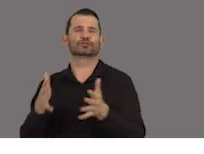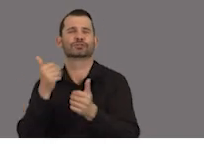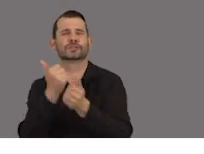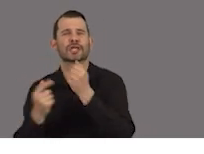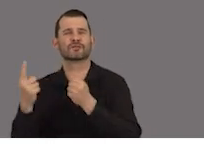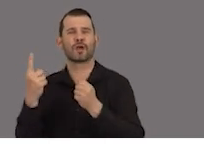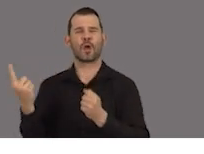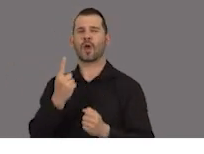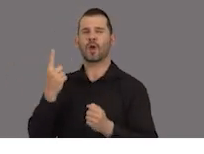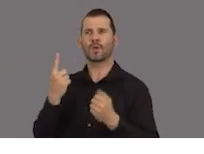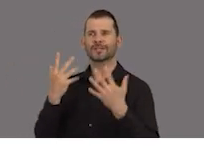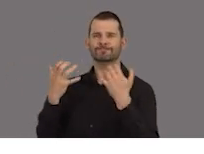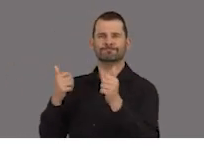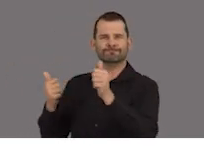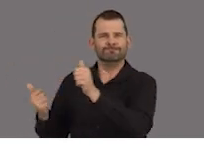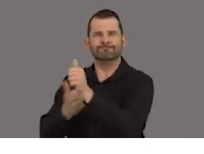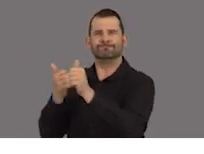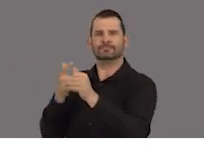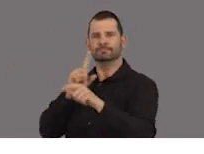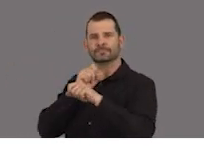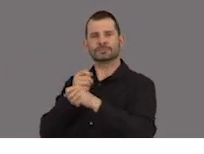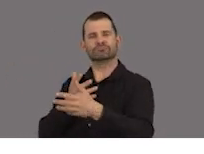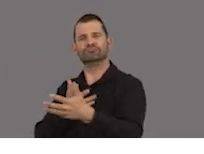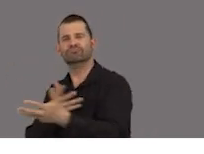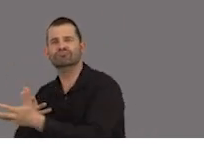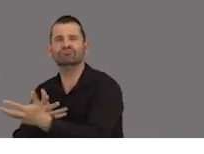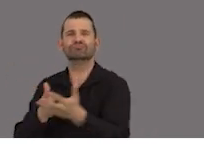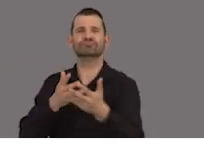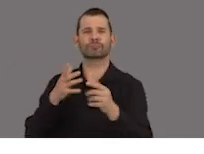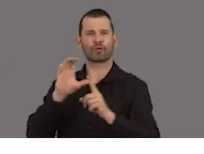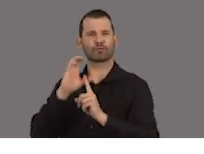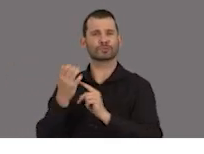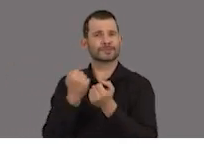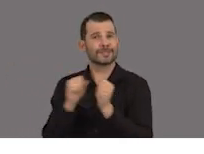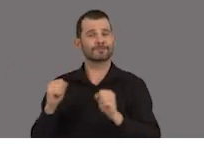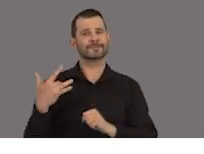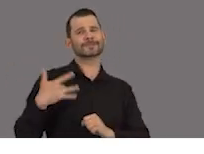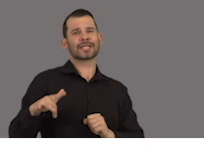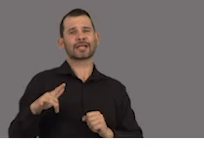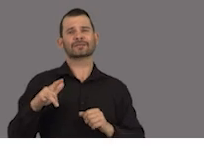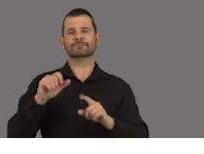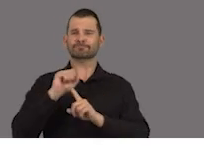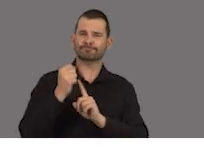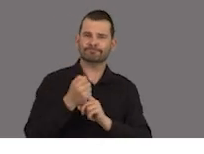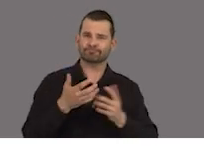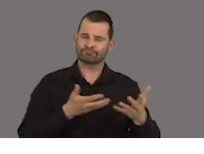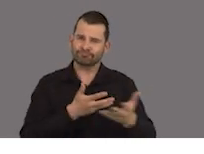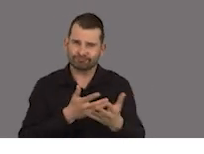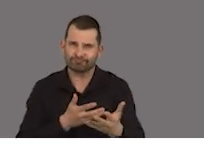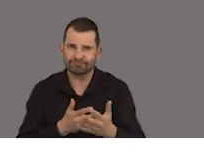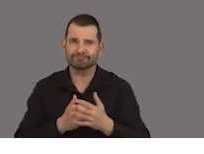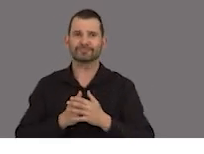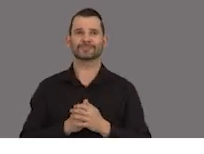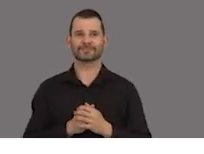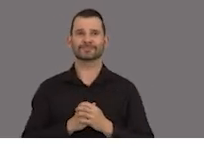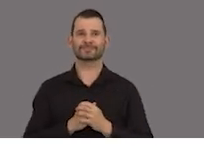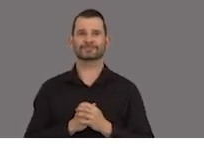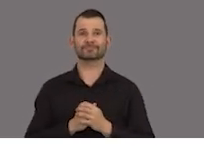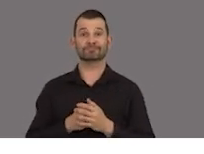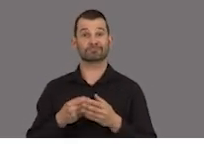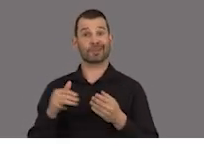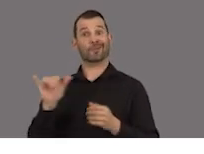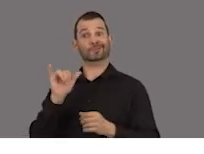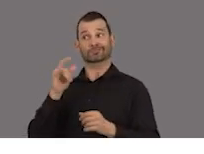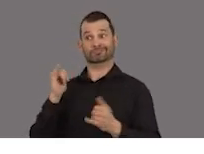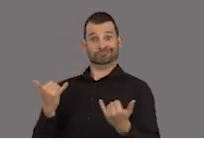we encourage everyone to always strive to interact in a culturally safe and sensitive manner. Given that